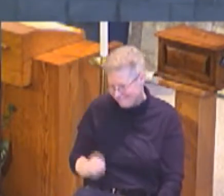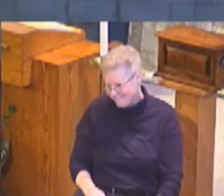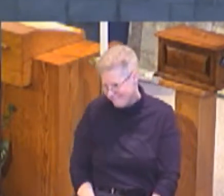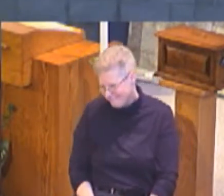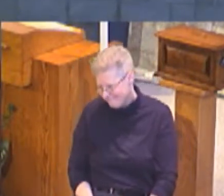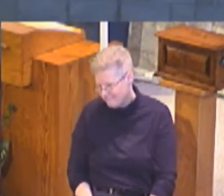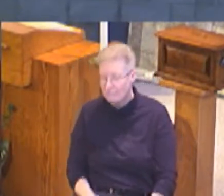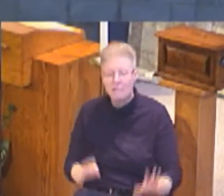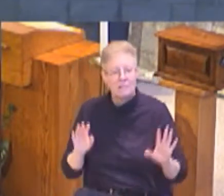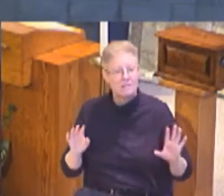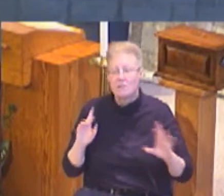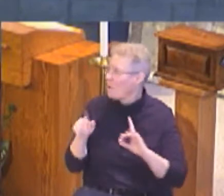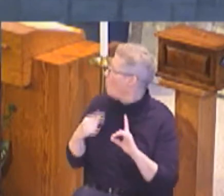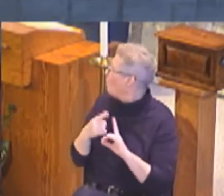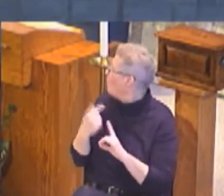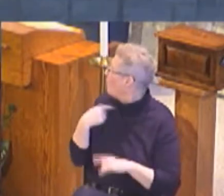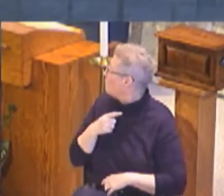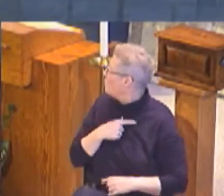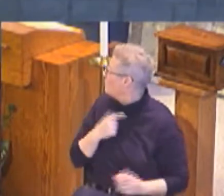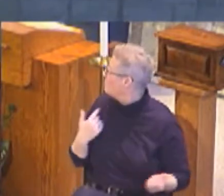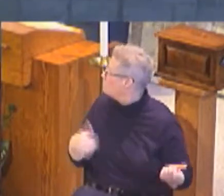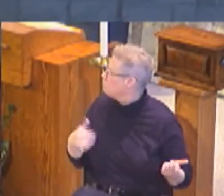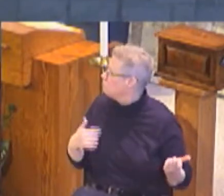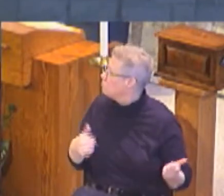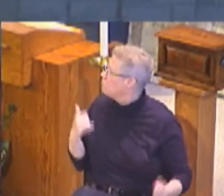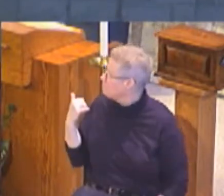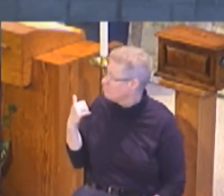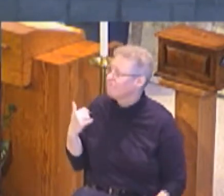So when we go like this,